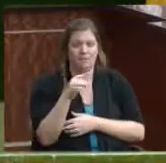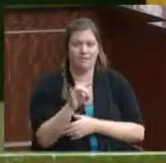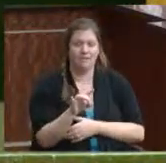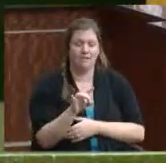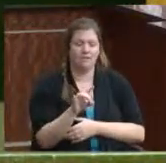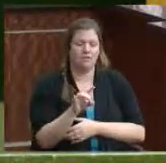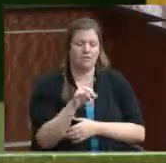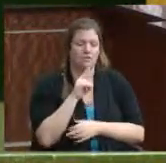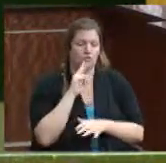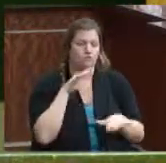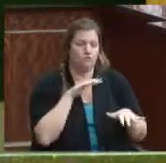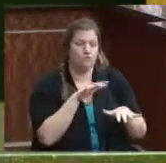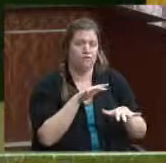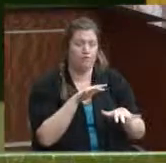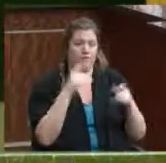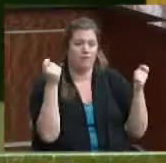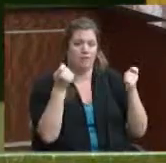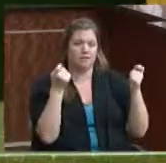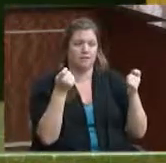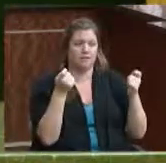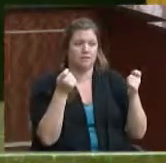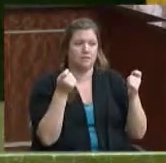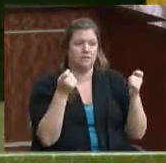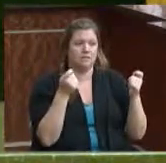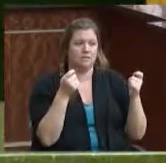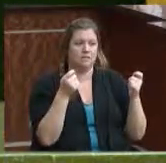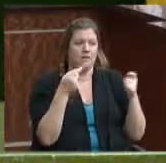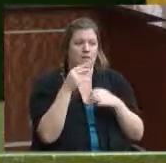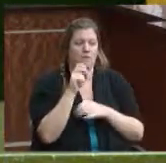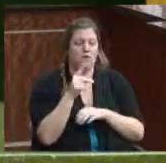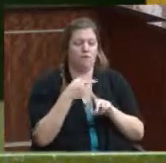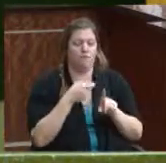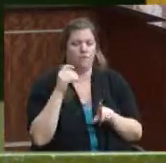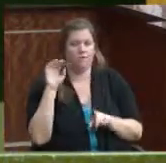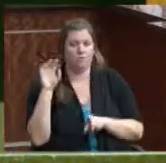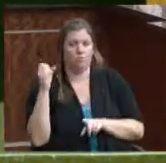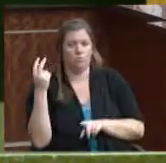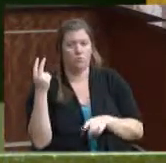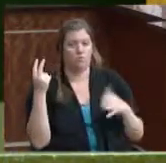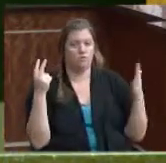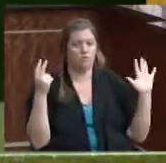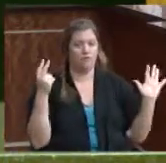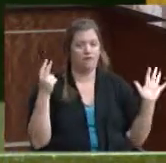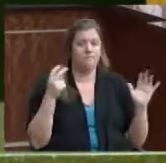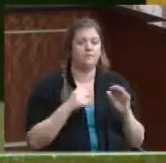is Riverfest at Riverfront Park from 12 until 5 p.m.